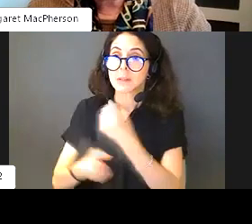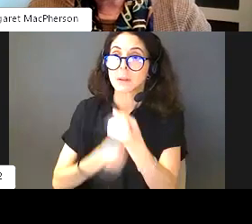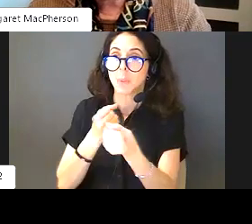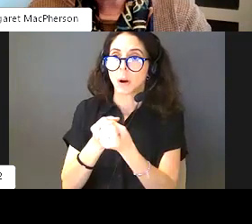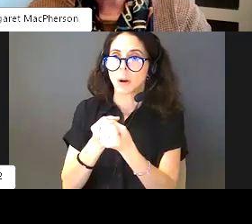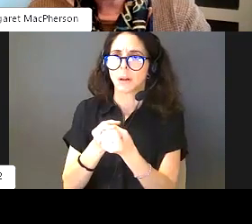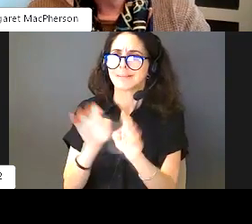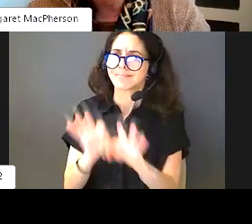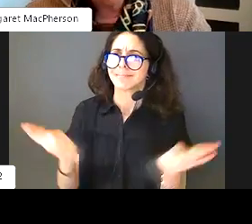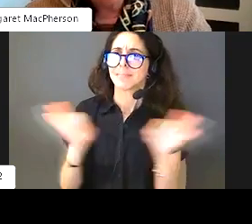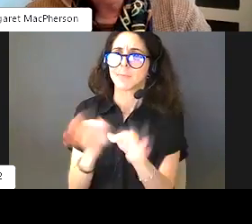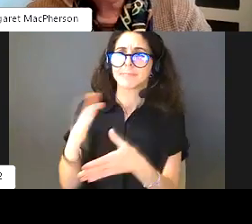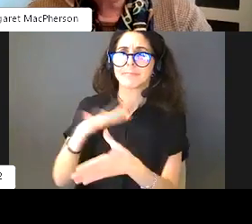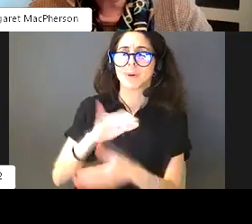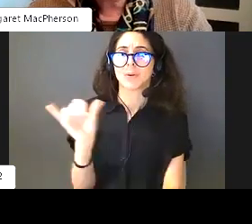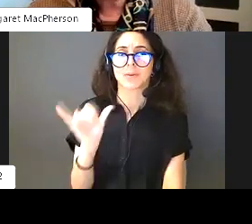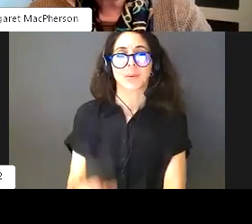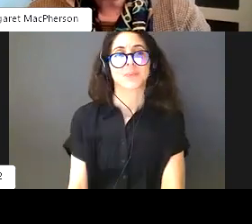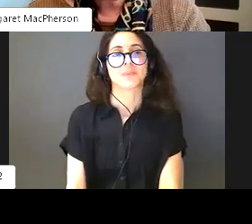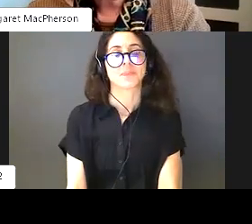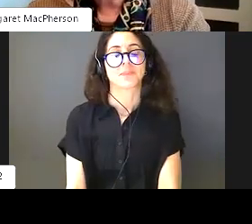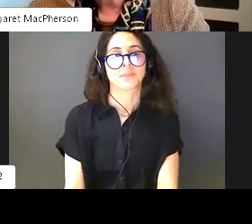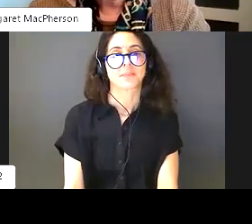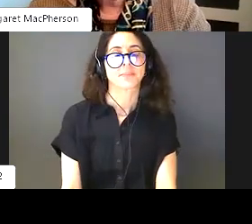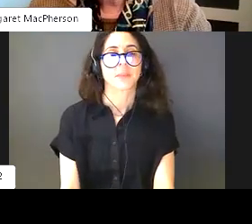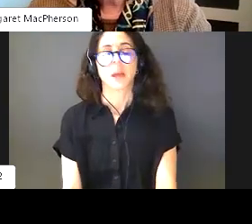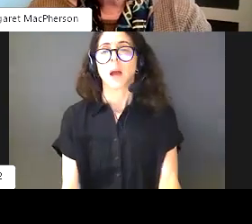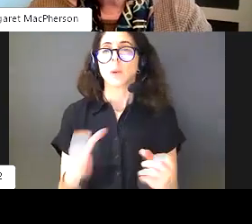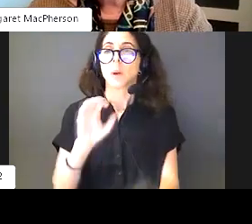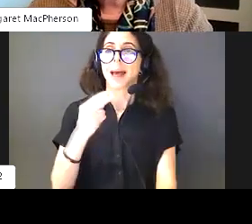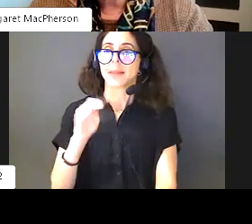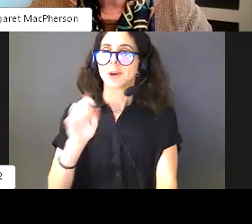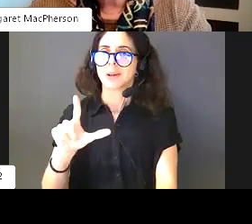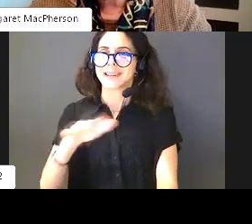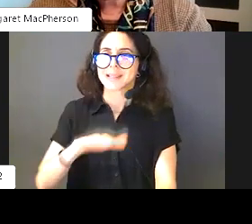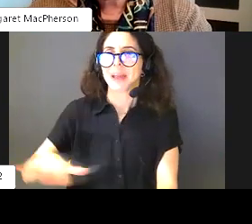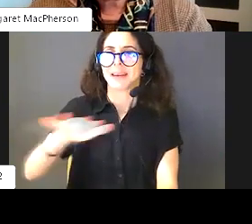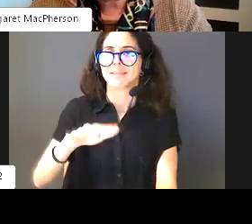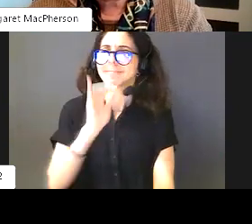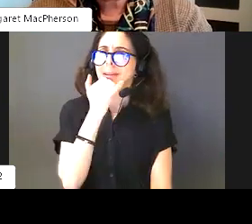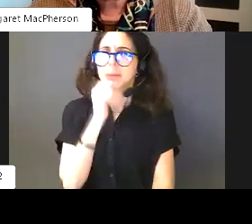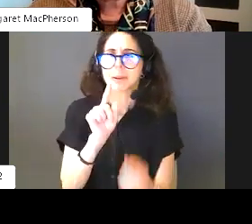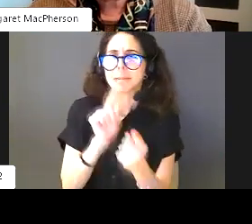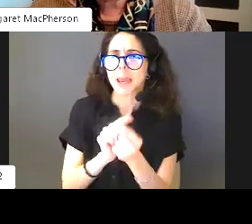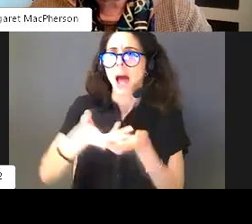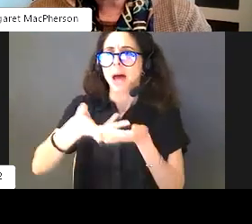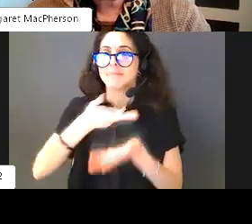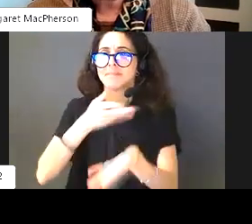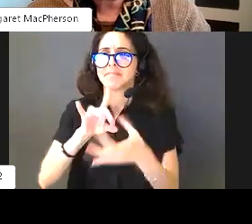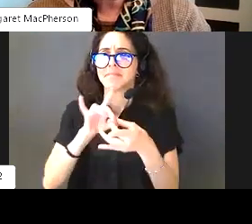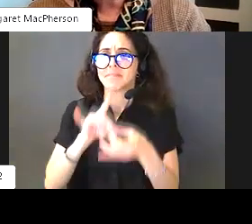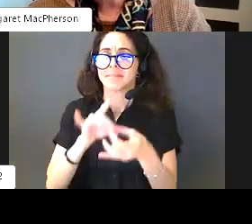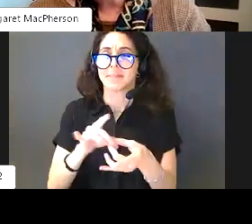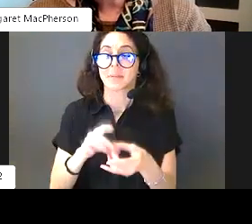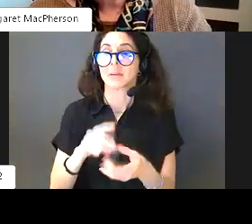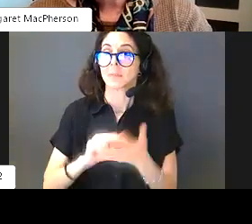Working together to create ethical space in every meeting and encounter. And that's a definition that talks about